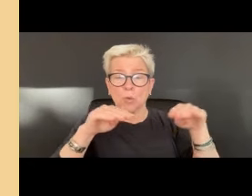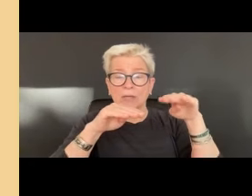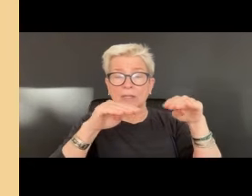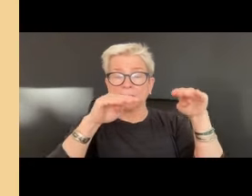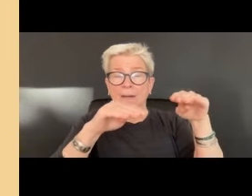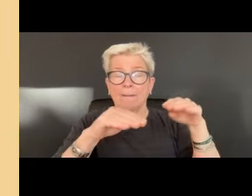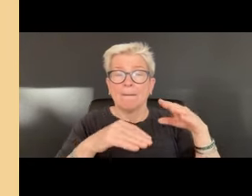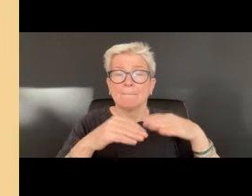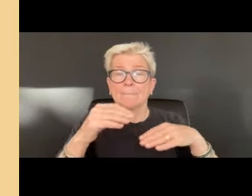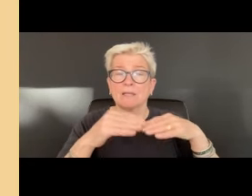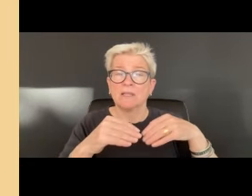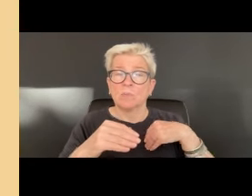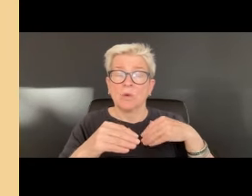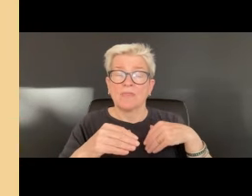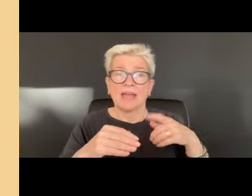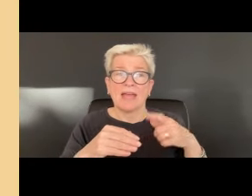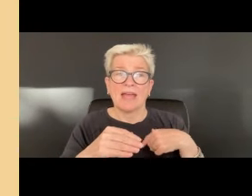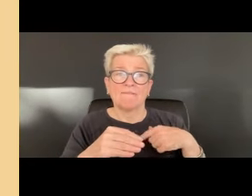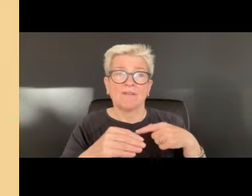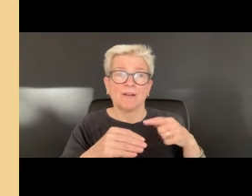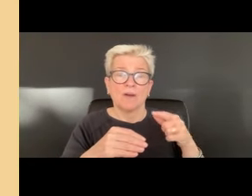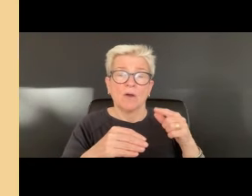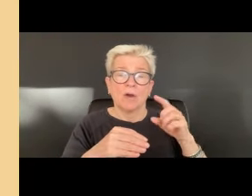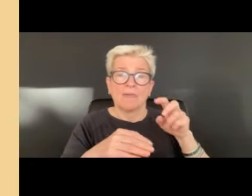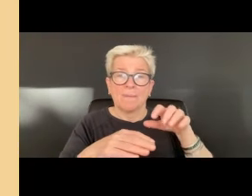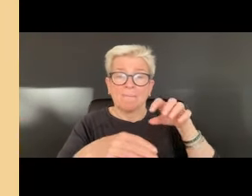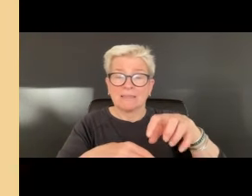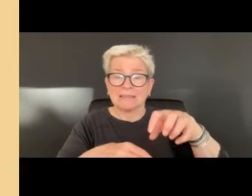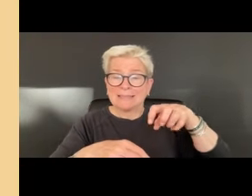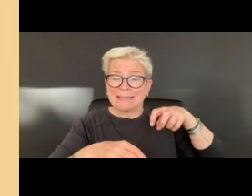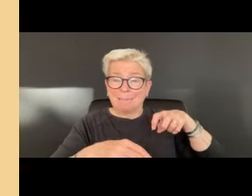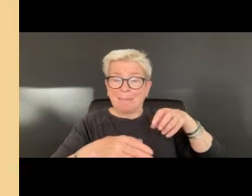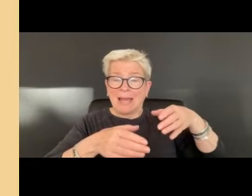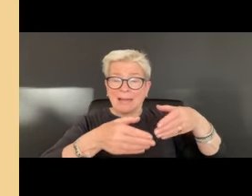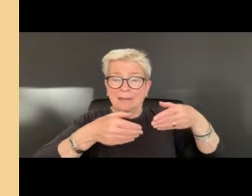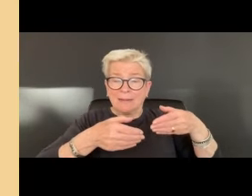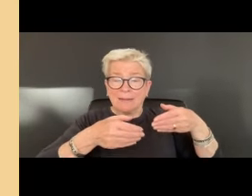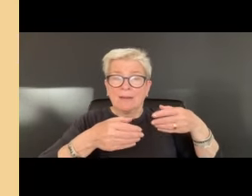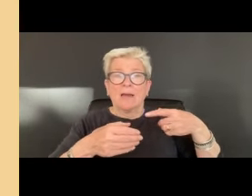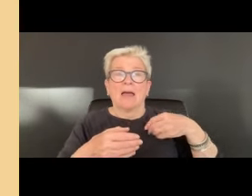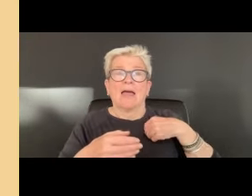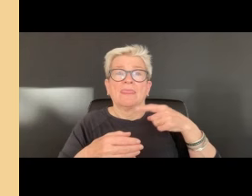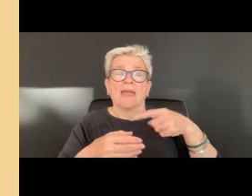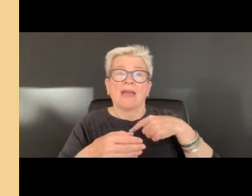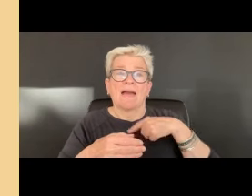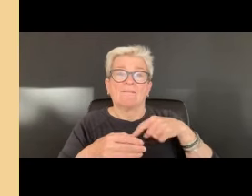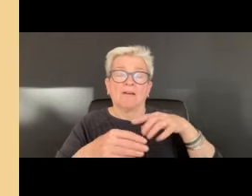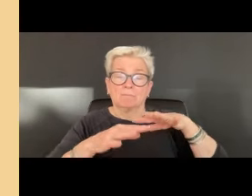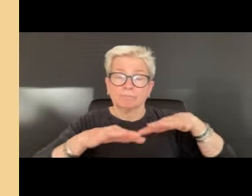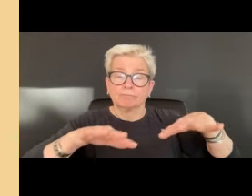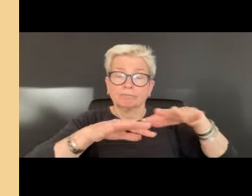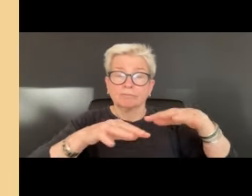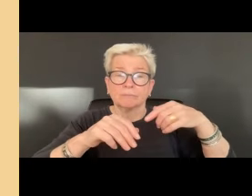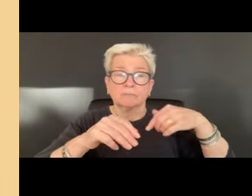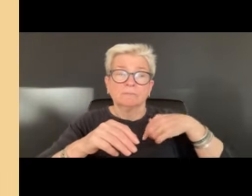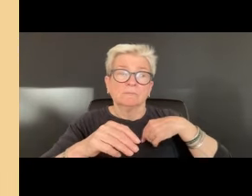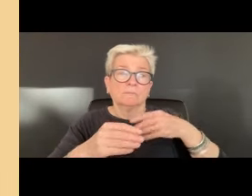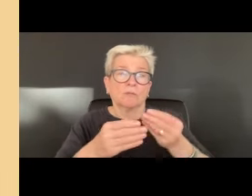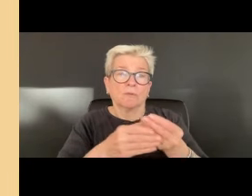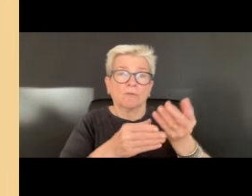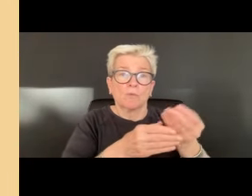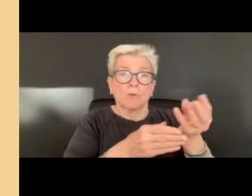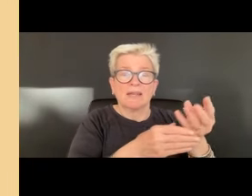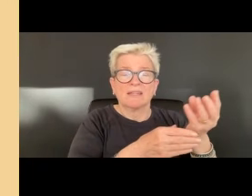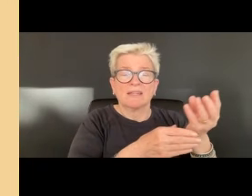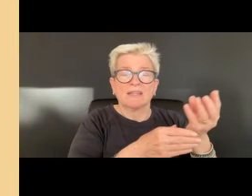The new development, a University Village of tall apartments, creates a canyon-like roadway. Yeah, so